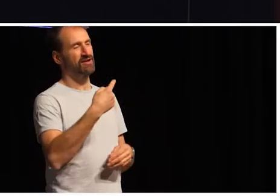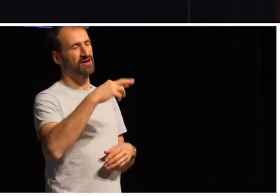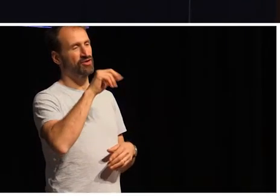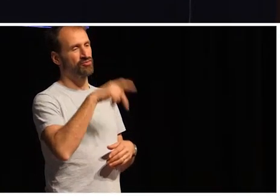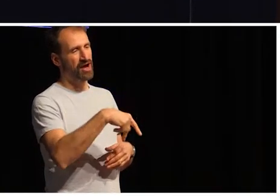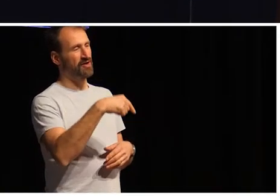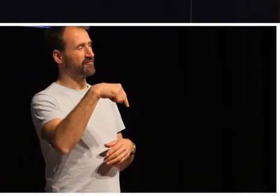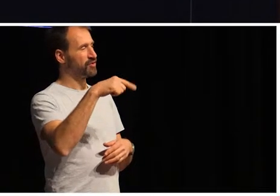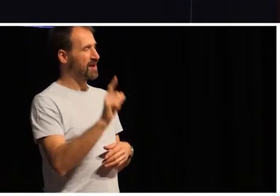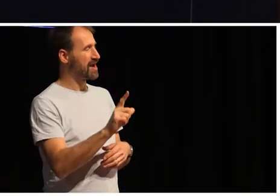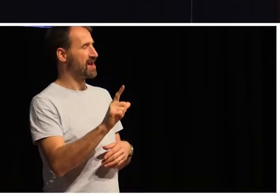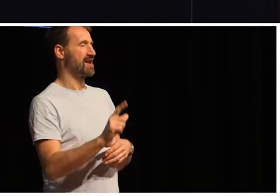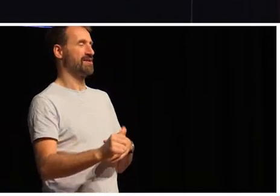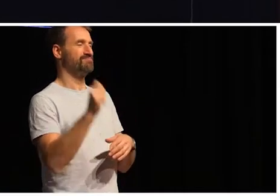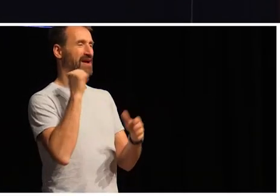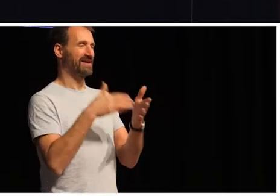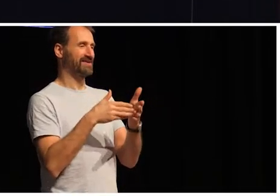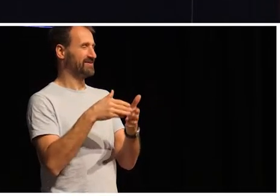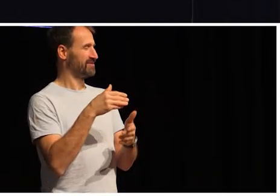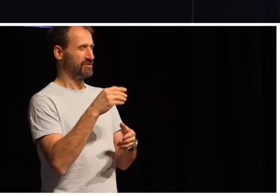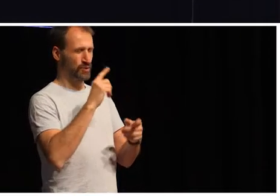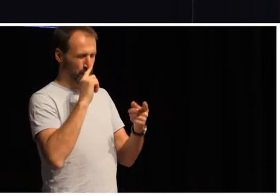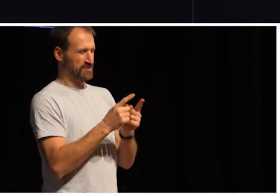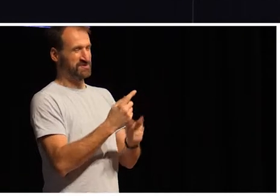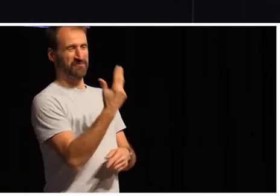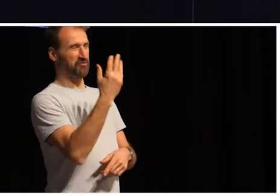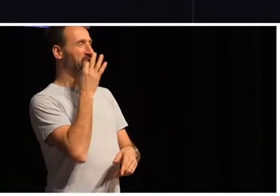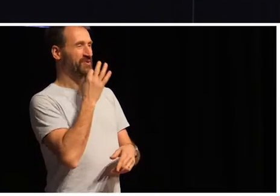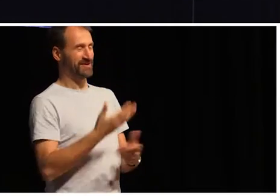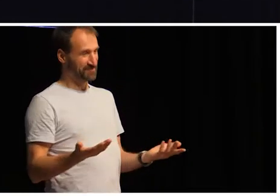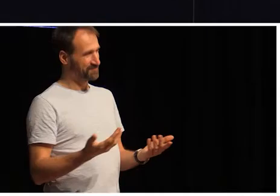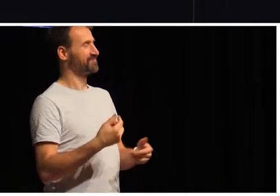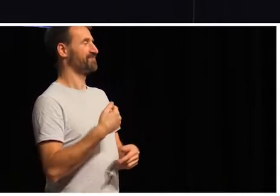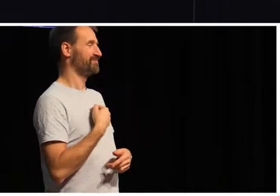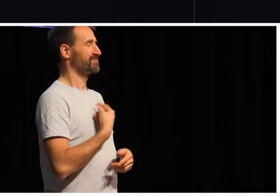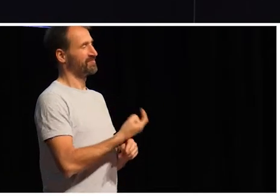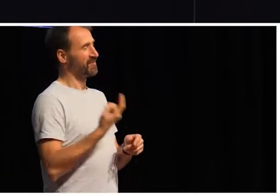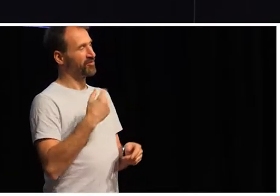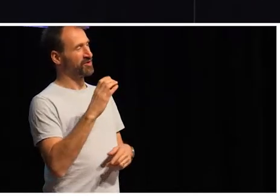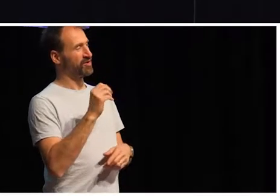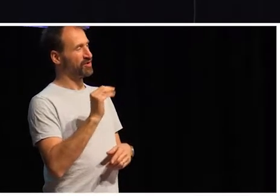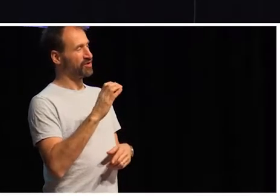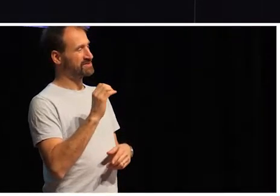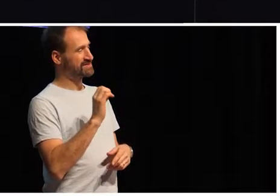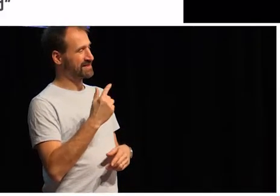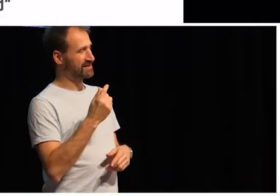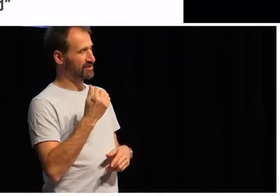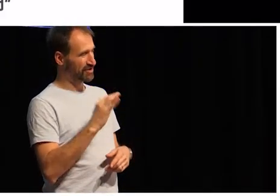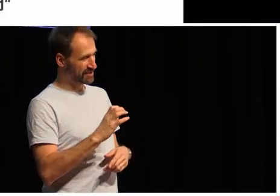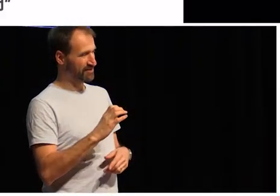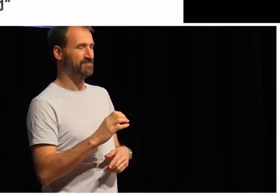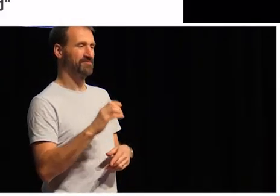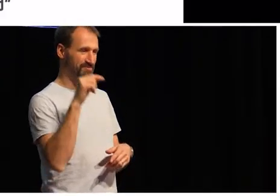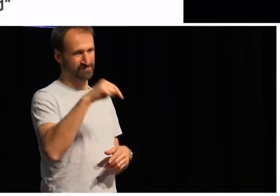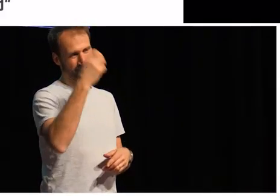so I have to rush a little bit i'm from concentric munich urns yeah let's start